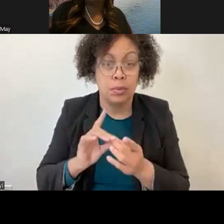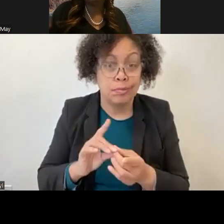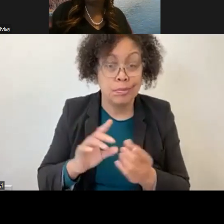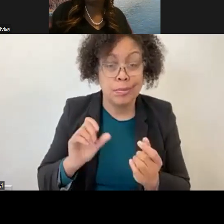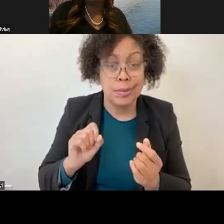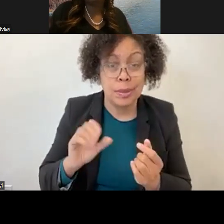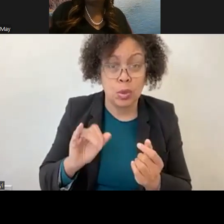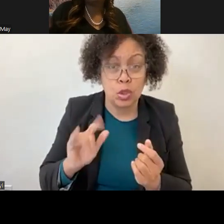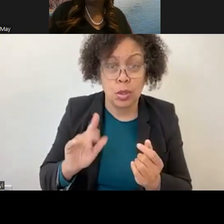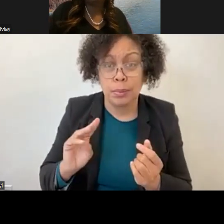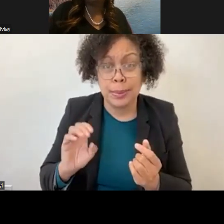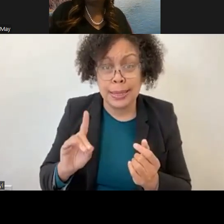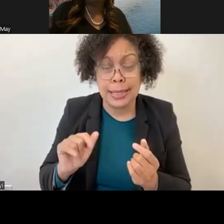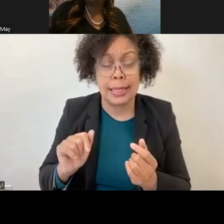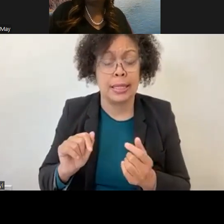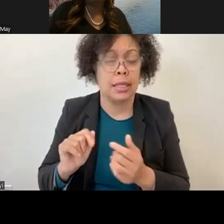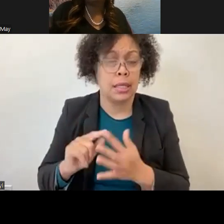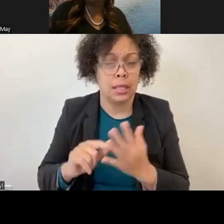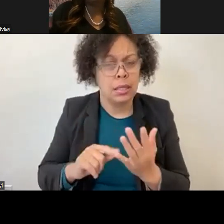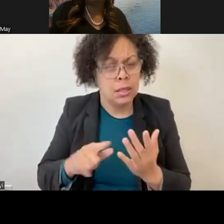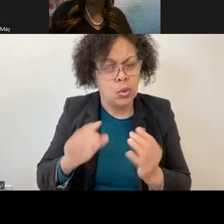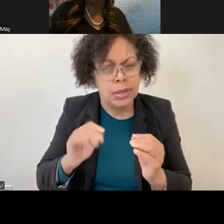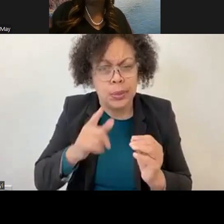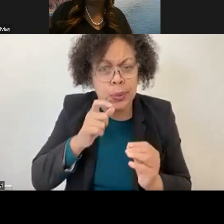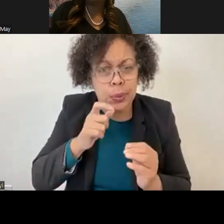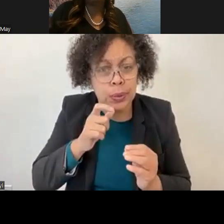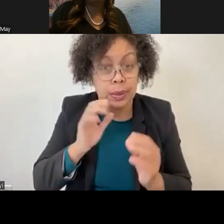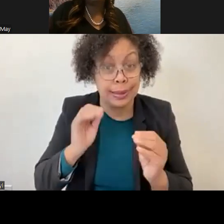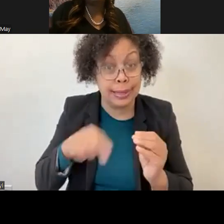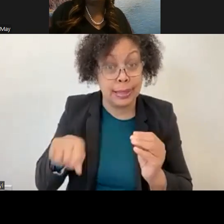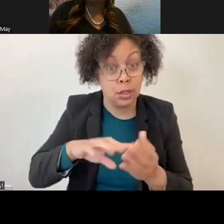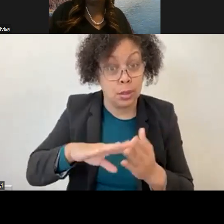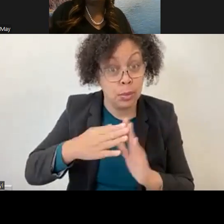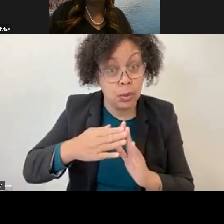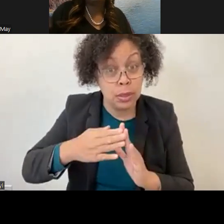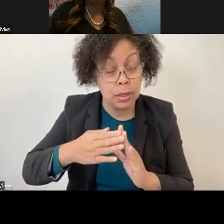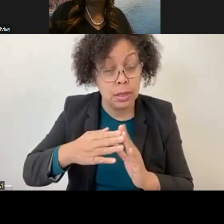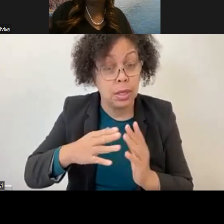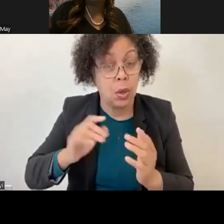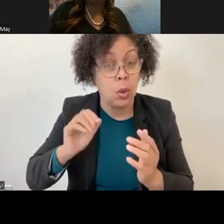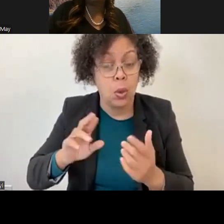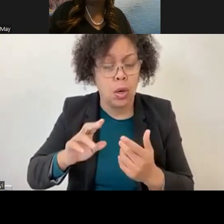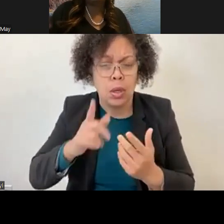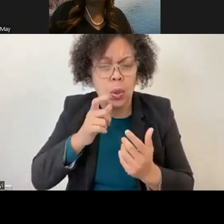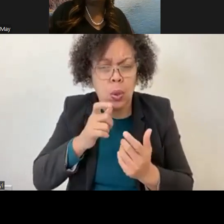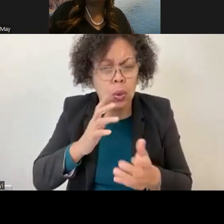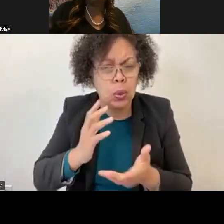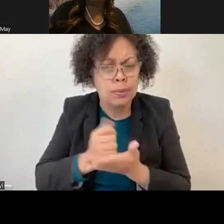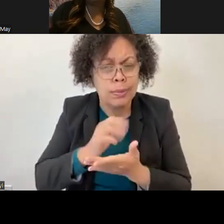who do you teach? Do you teach the community on the community level, or who's your audience